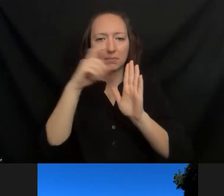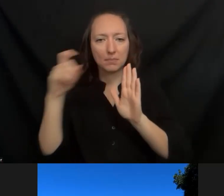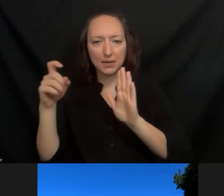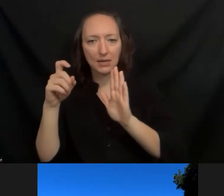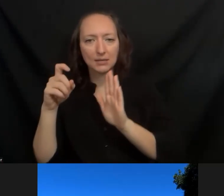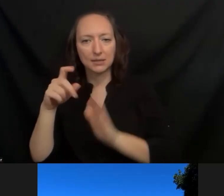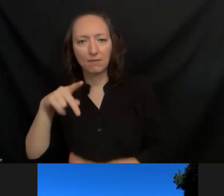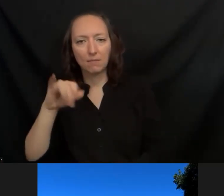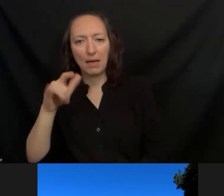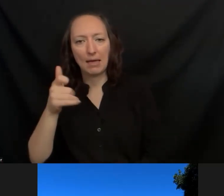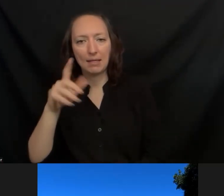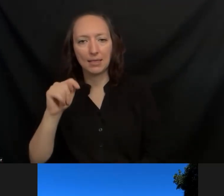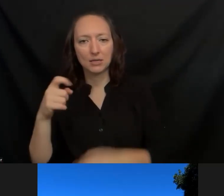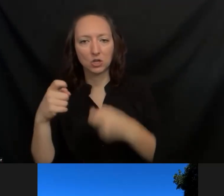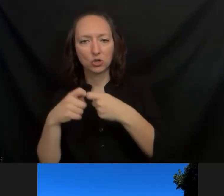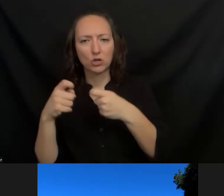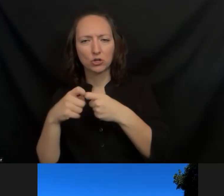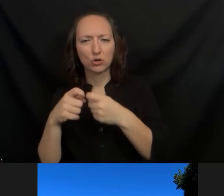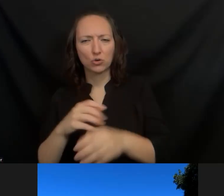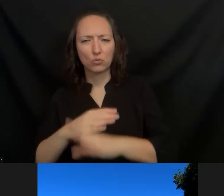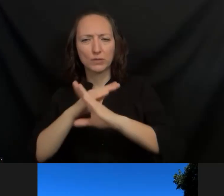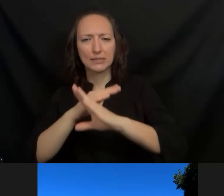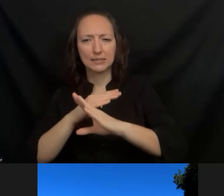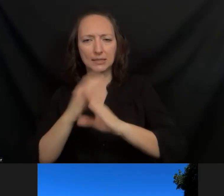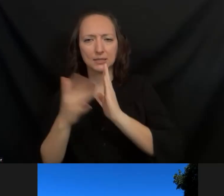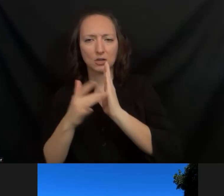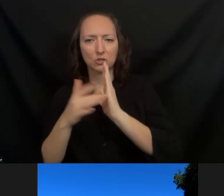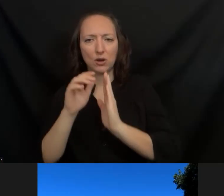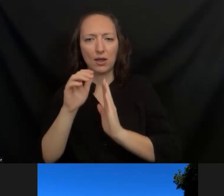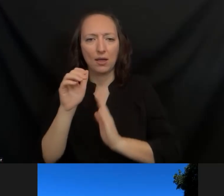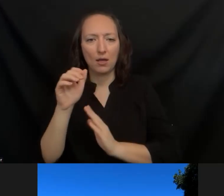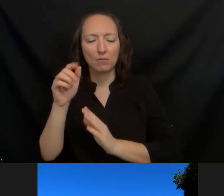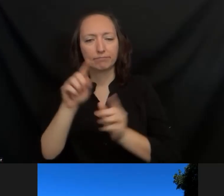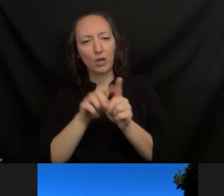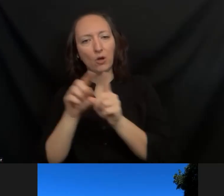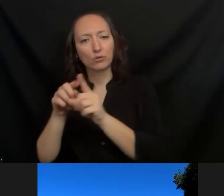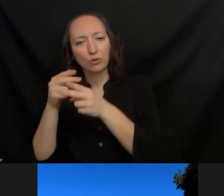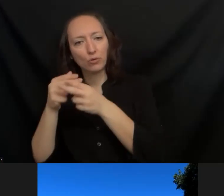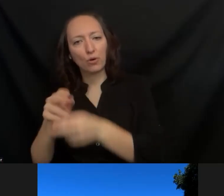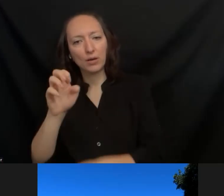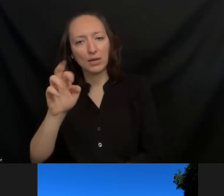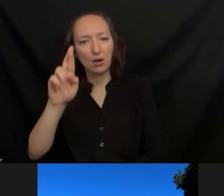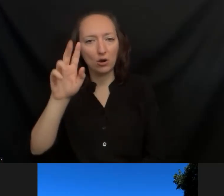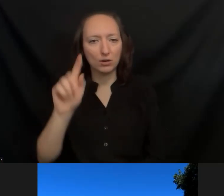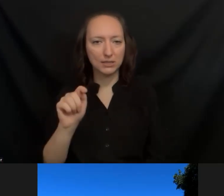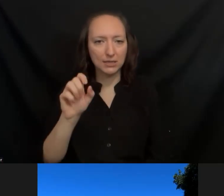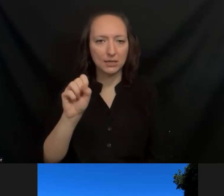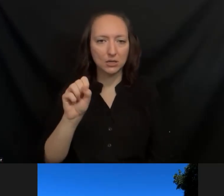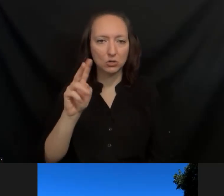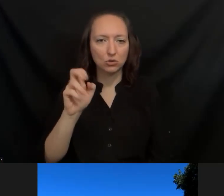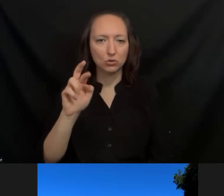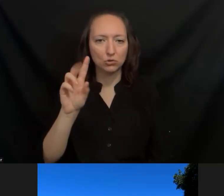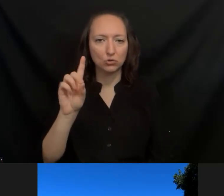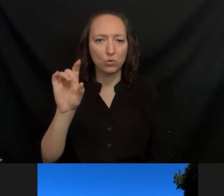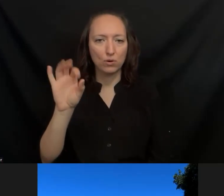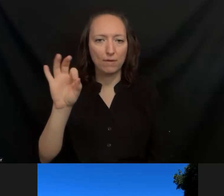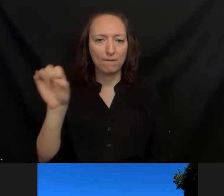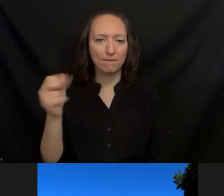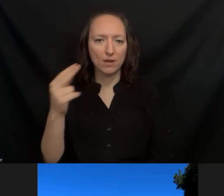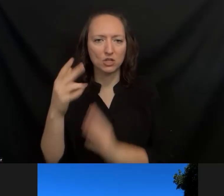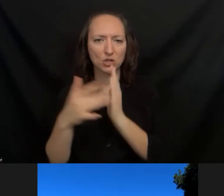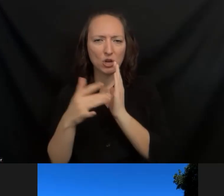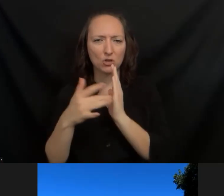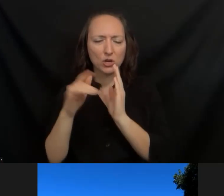resistance technology, aka ERT or swordfish technology, and in part because of the contractor taking longer than anticipated to